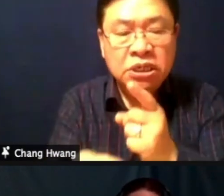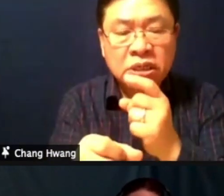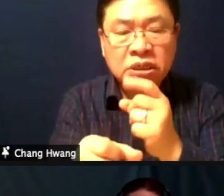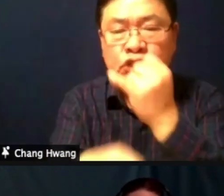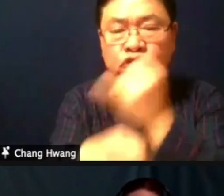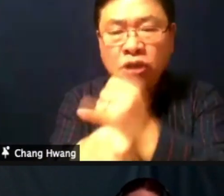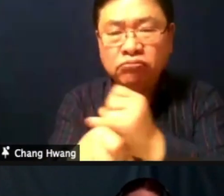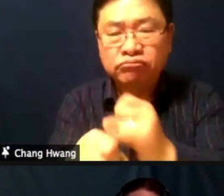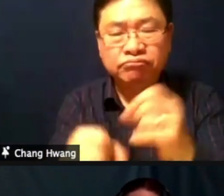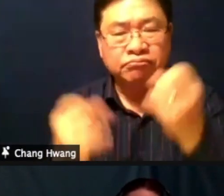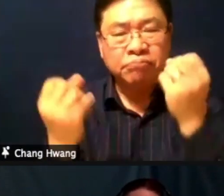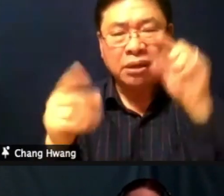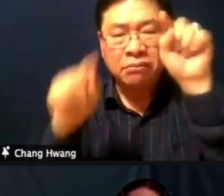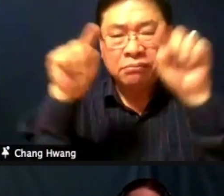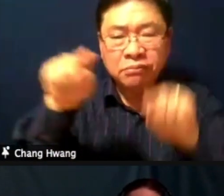Currently,